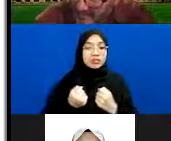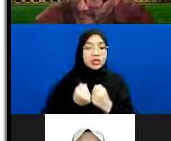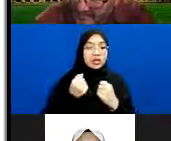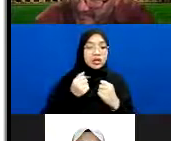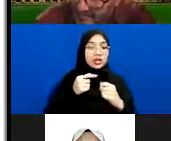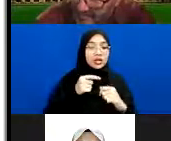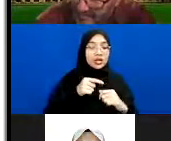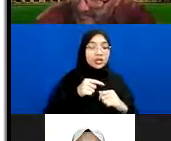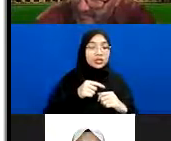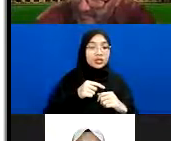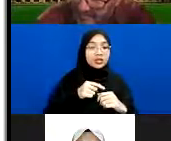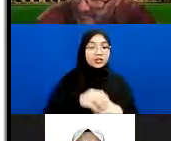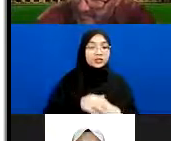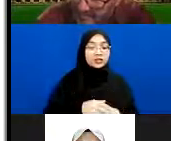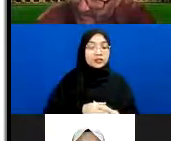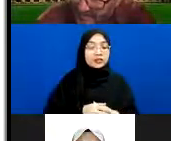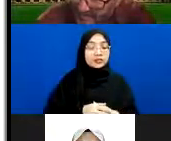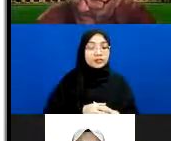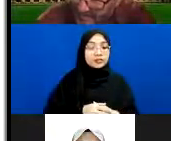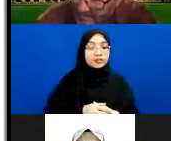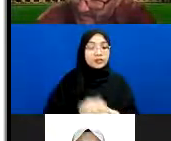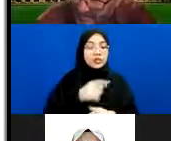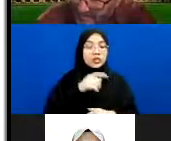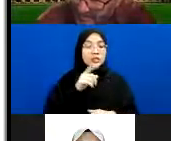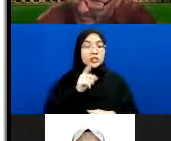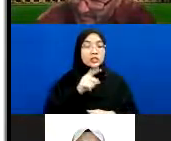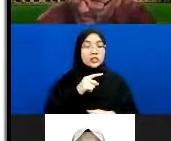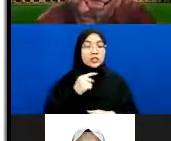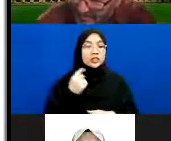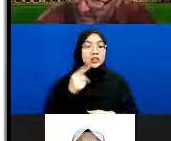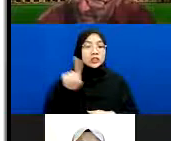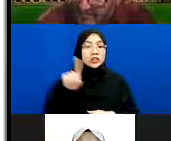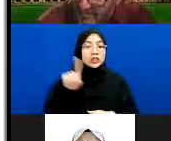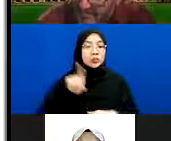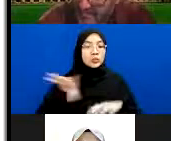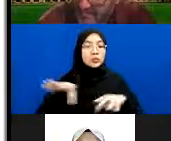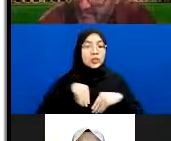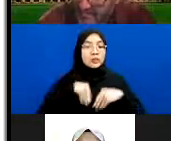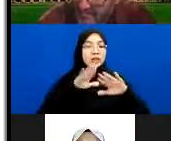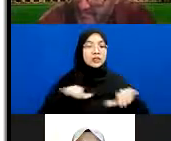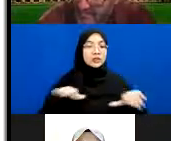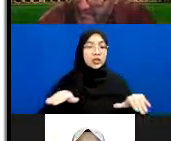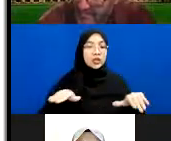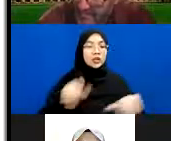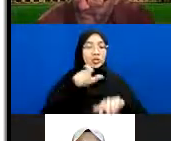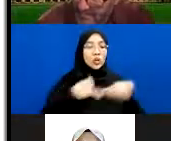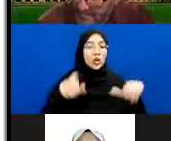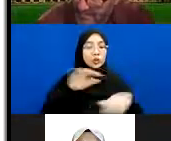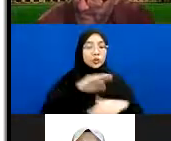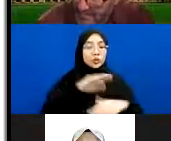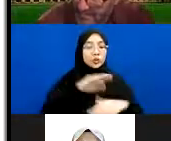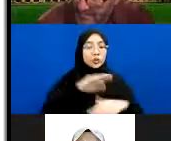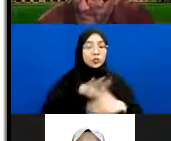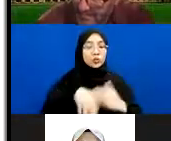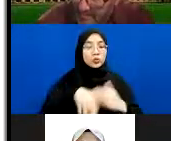typical students' acceptance is also an aspect that needs to be addressed. Therefore, this issue influences